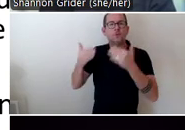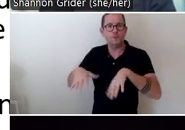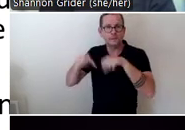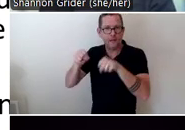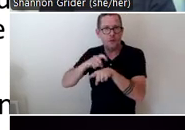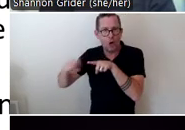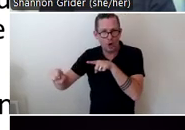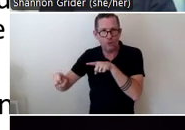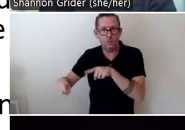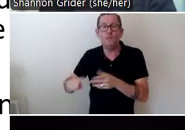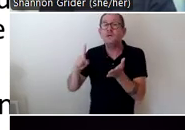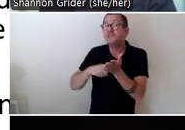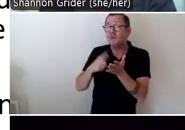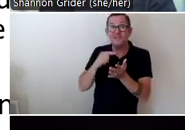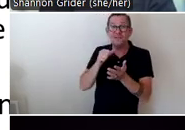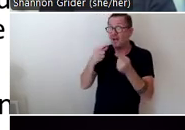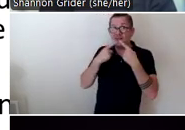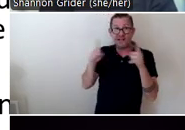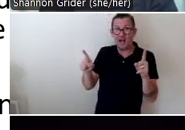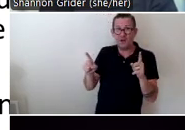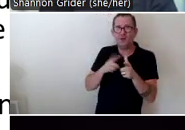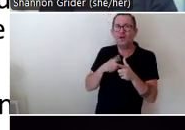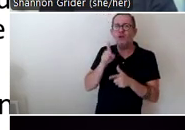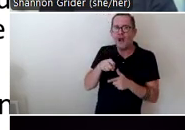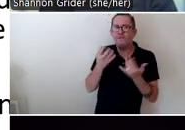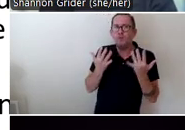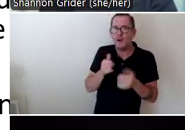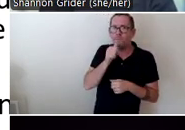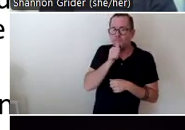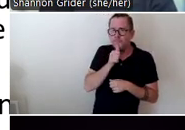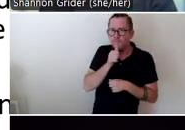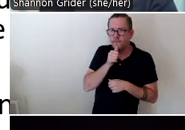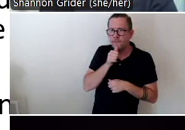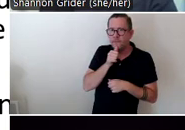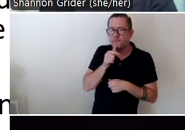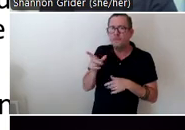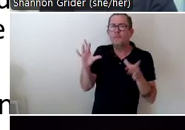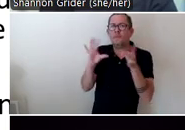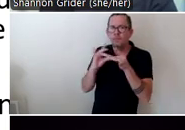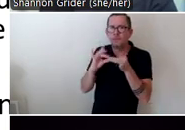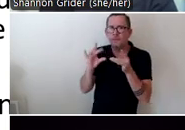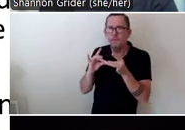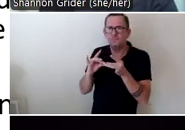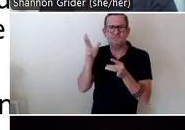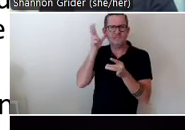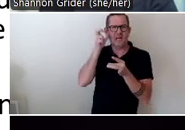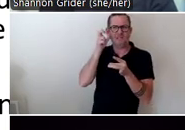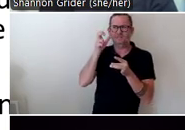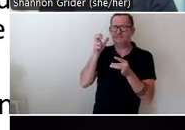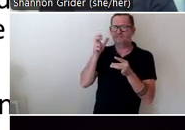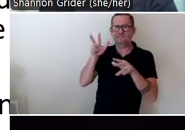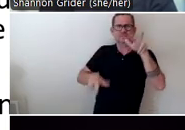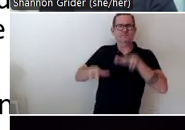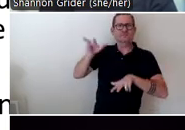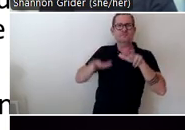learned that they can ask for it not to be announced, and they proceed as if it's not an interpreted call. But again, you may